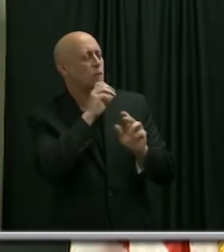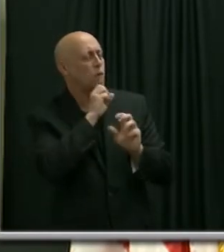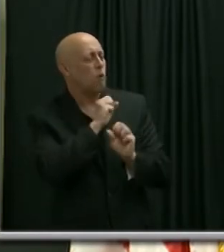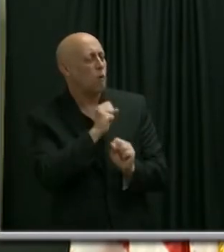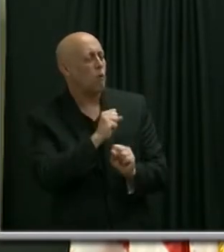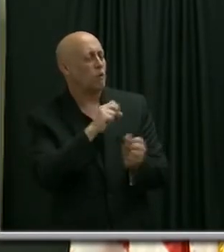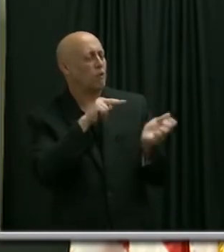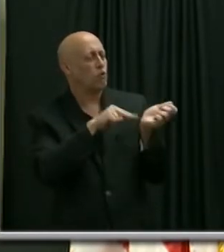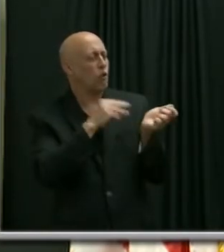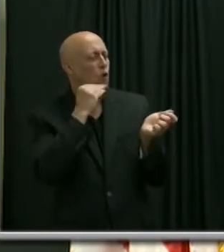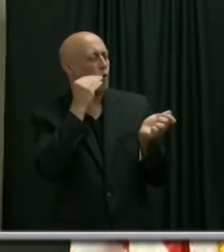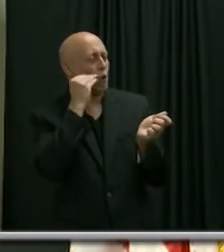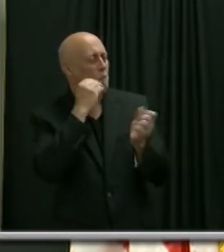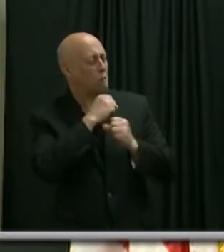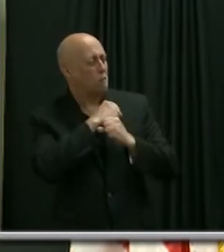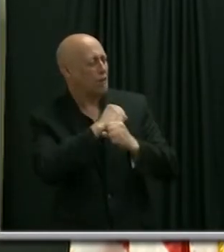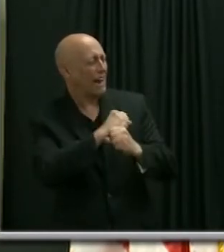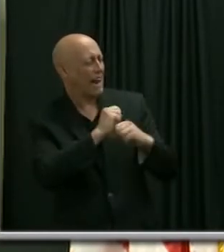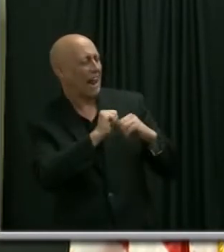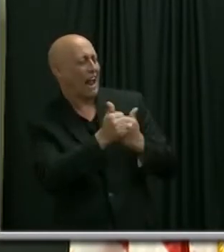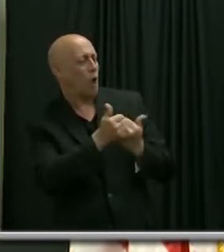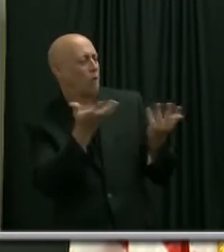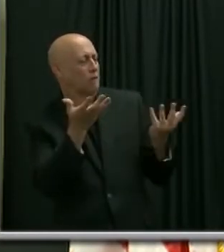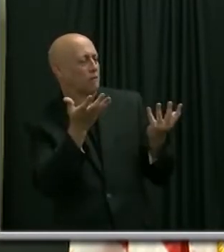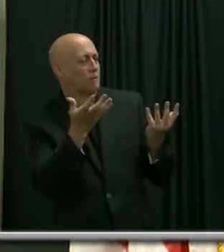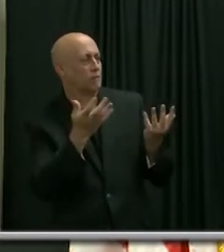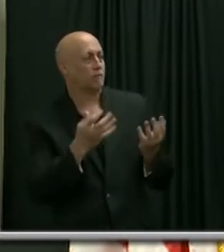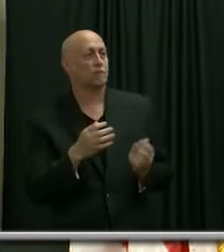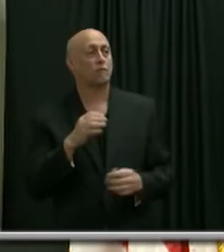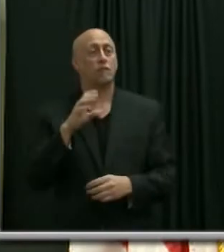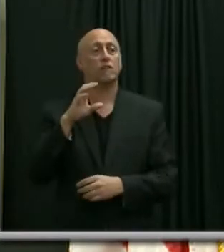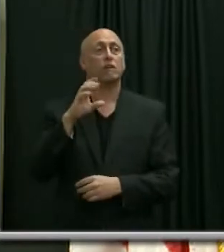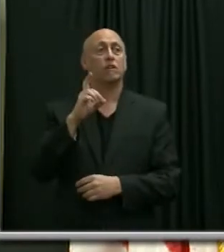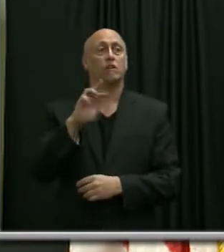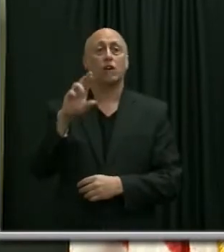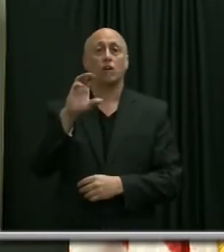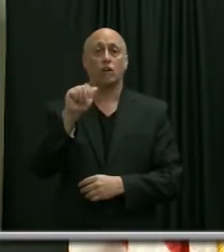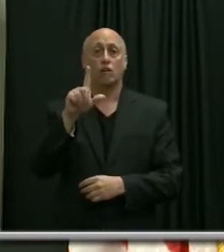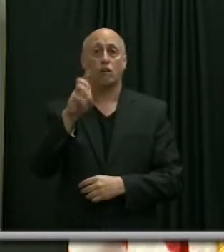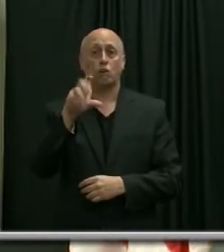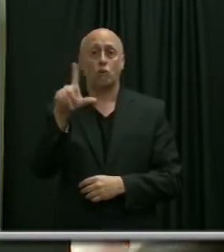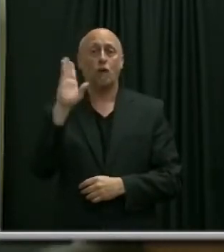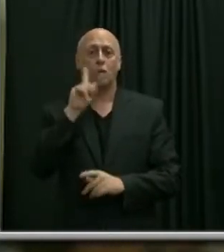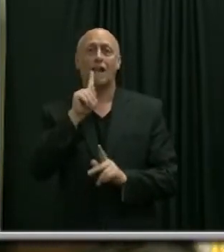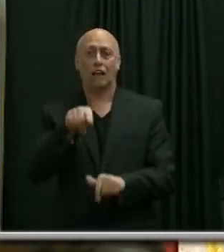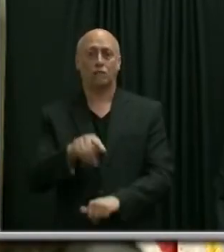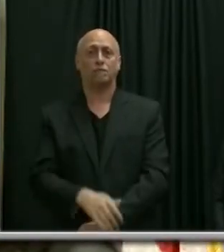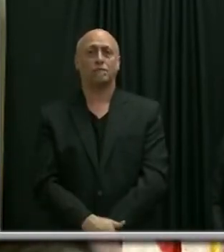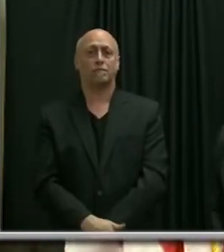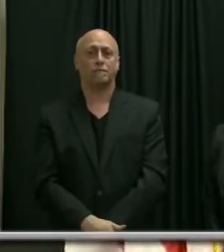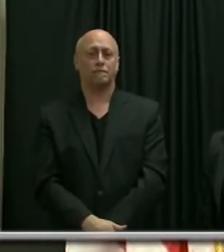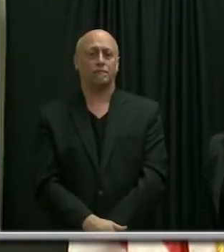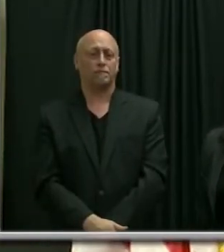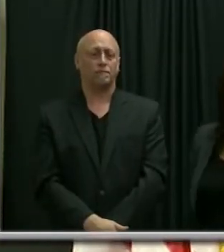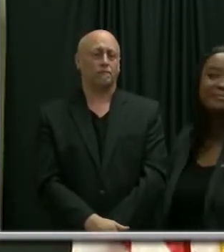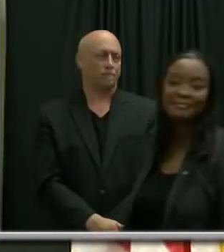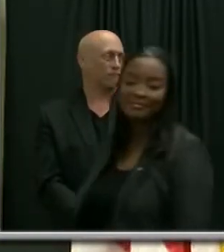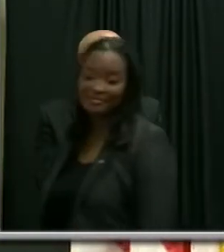that are still in the nursing homes? Dr. Caldwell is going to address that question.